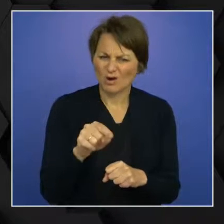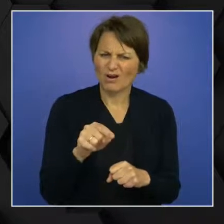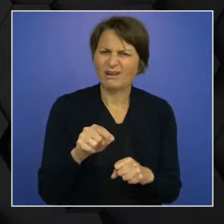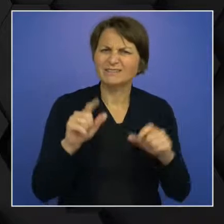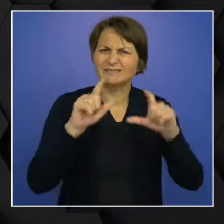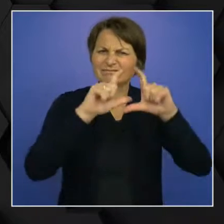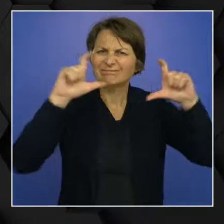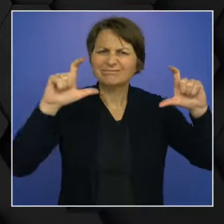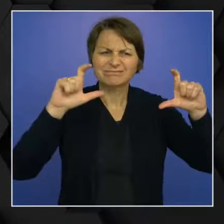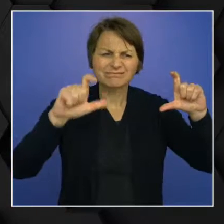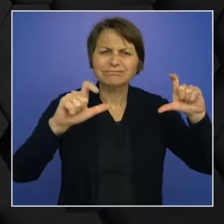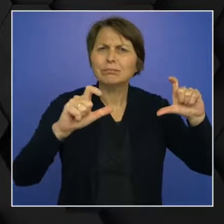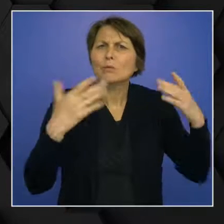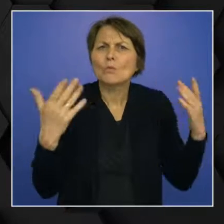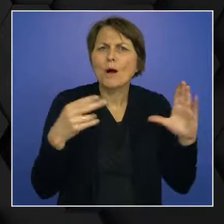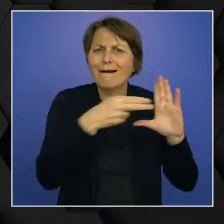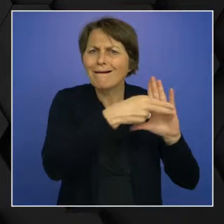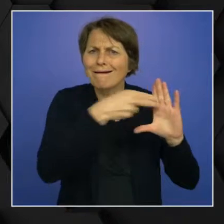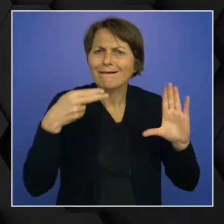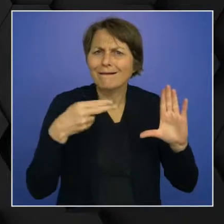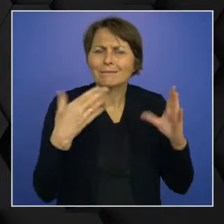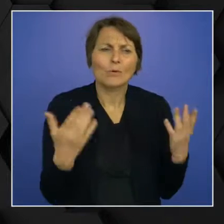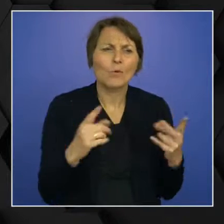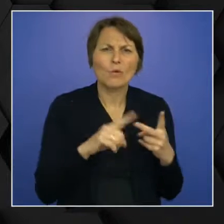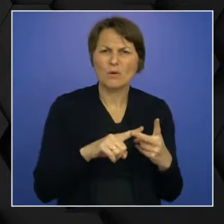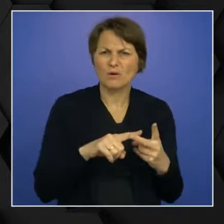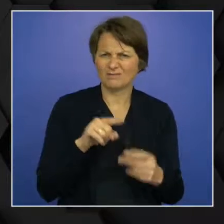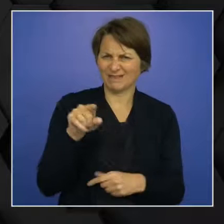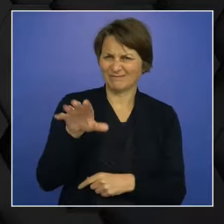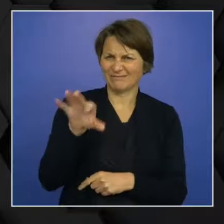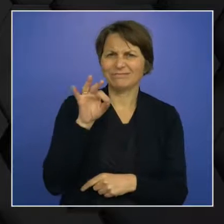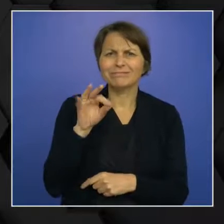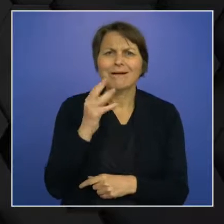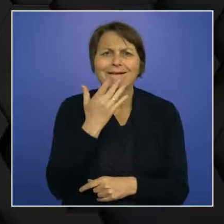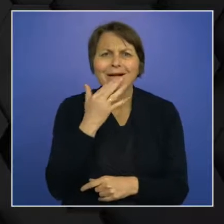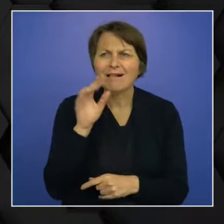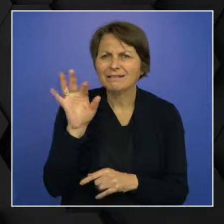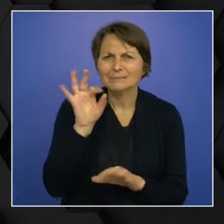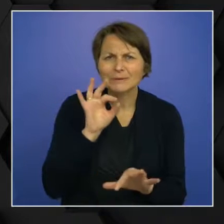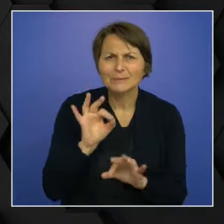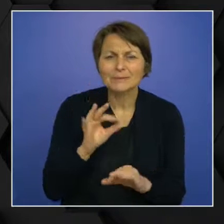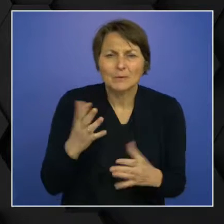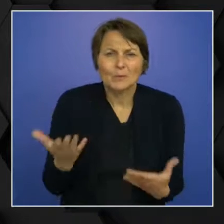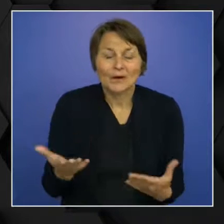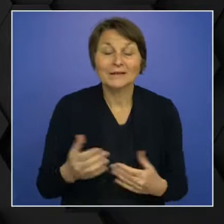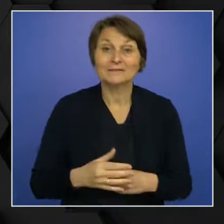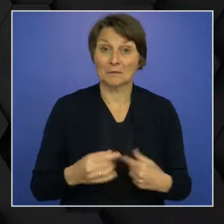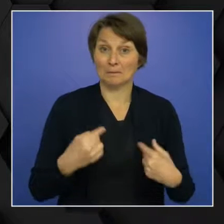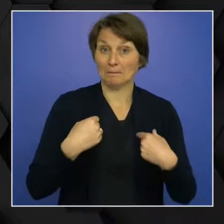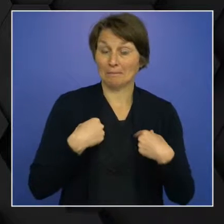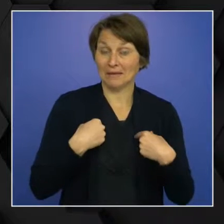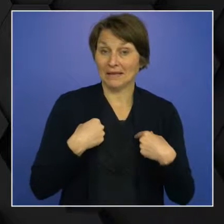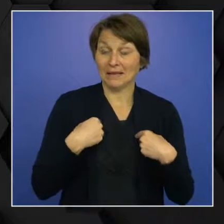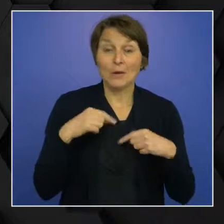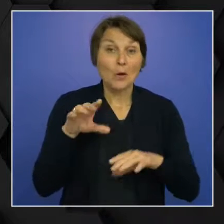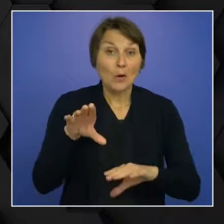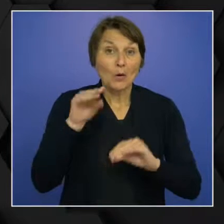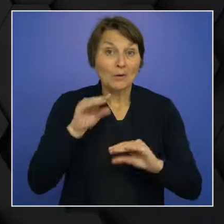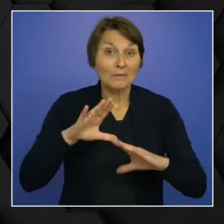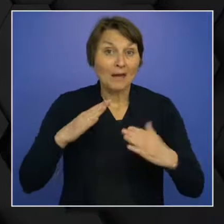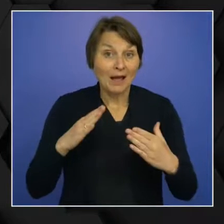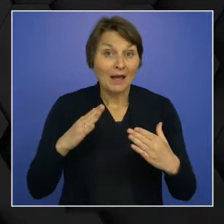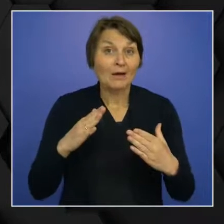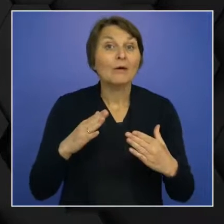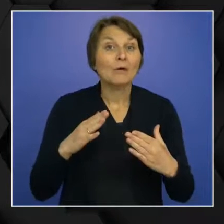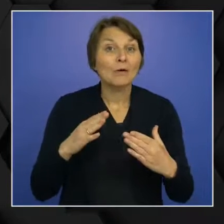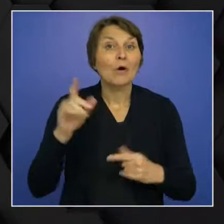Or why did I pick those colors? And it is, for me, I only learned those things when somebody